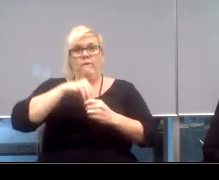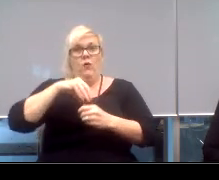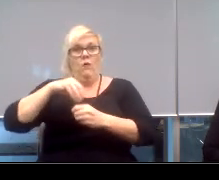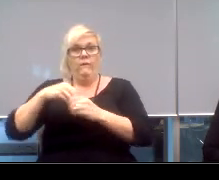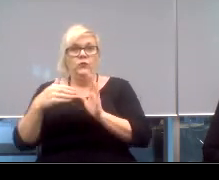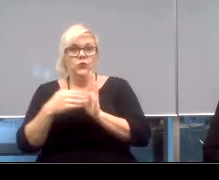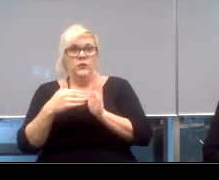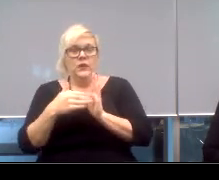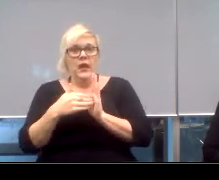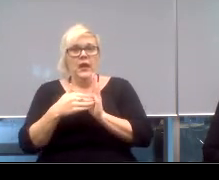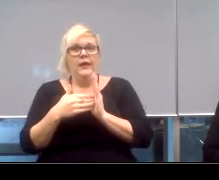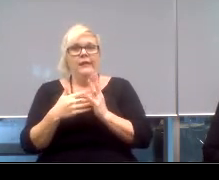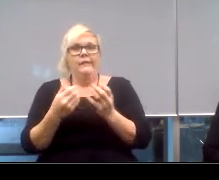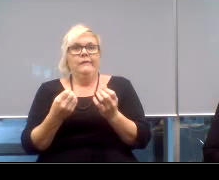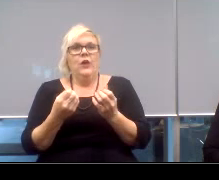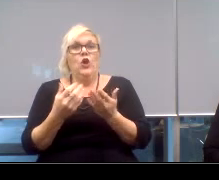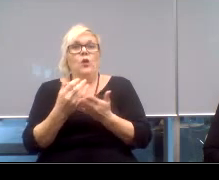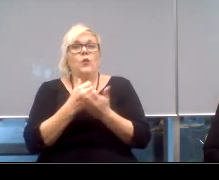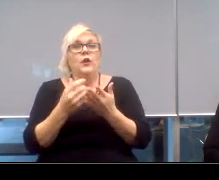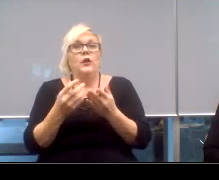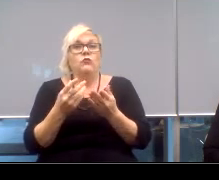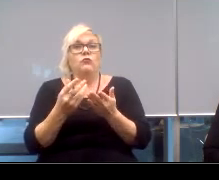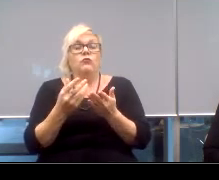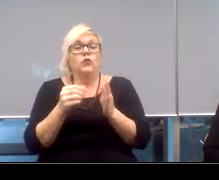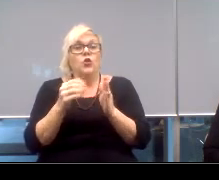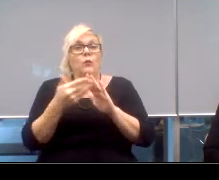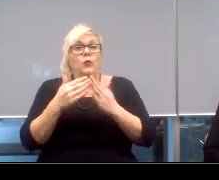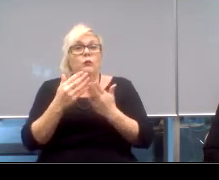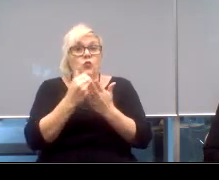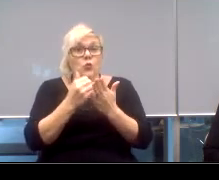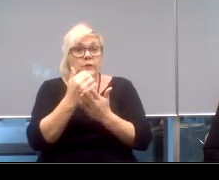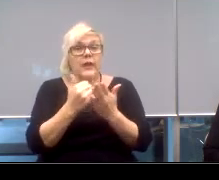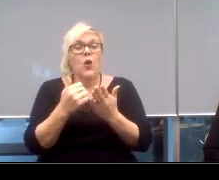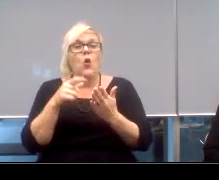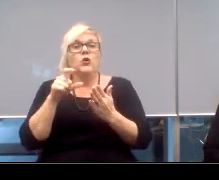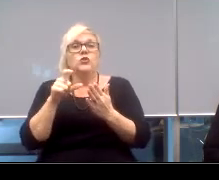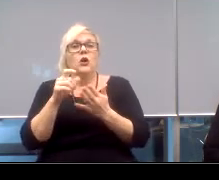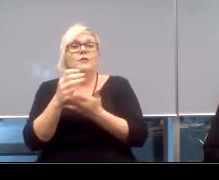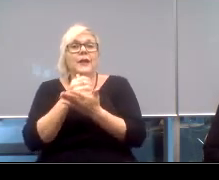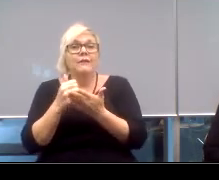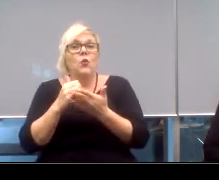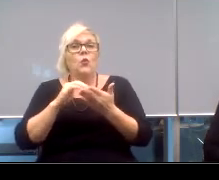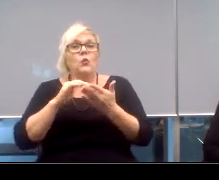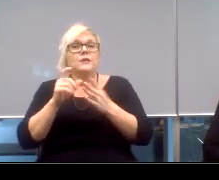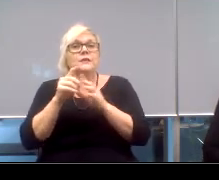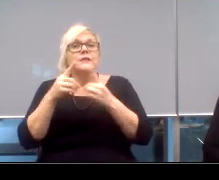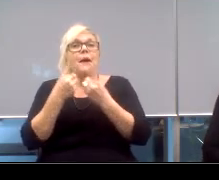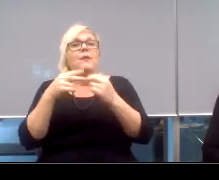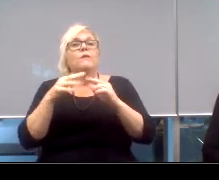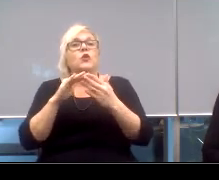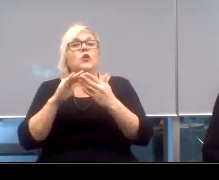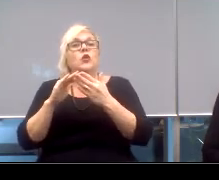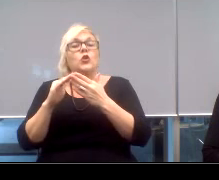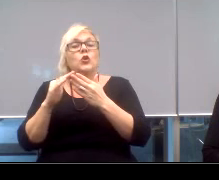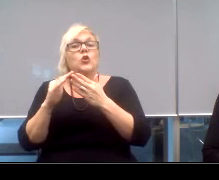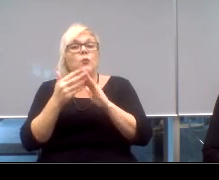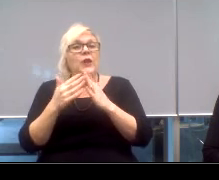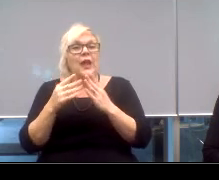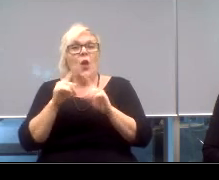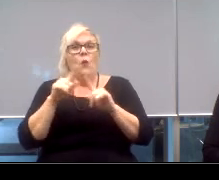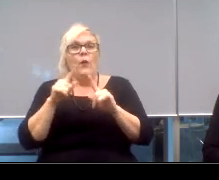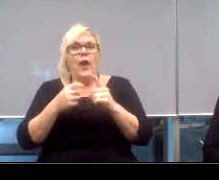that neither Community Resourcing or the Department of Communities, Child Safety and Disability Services are promoting